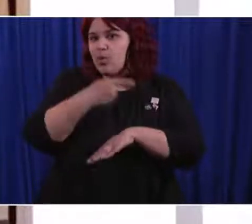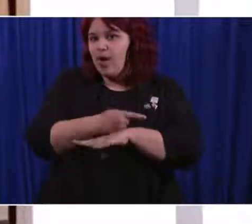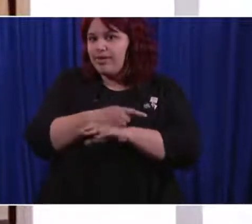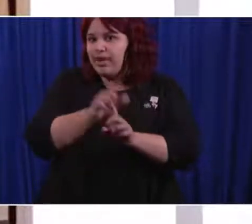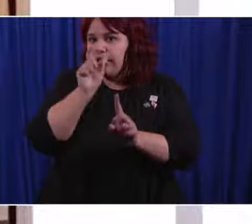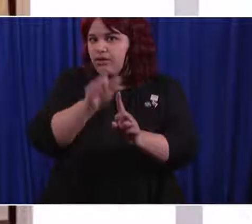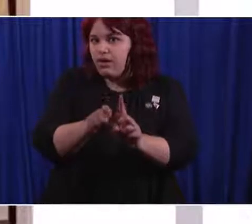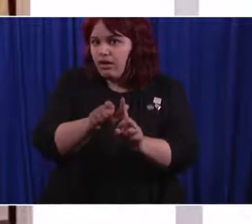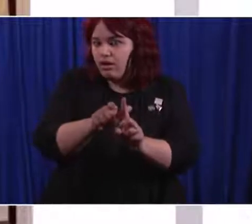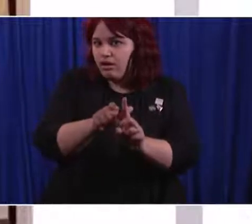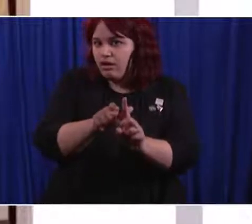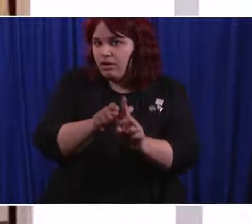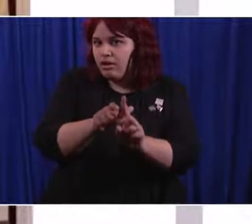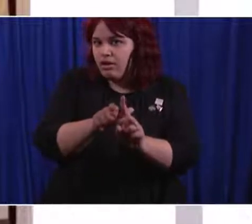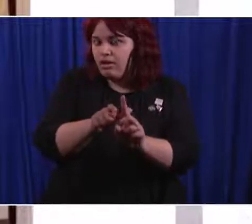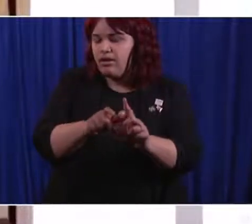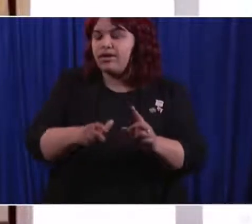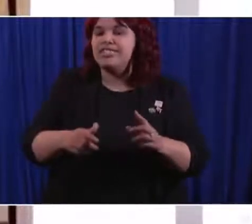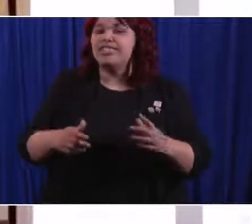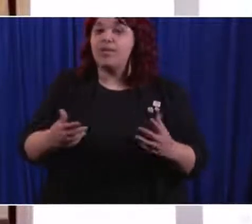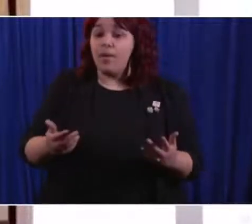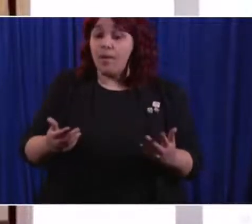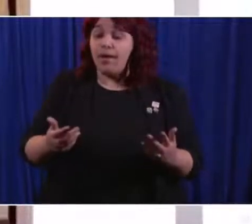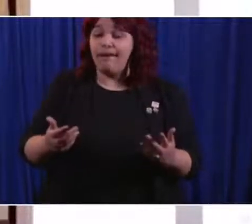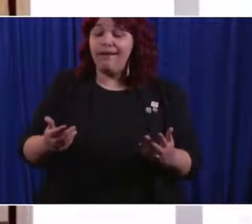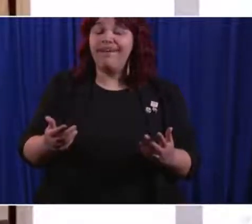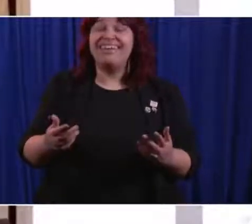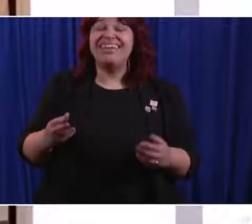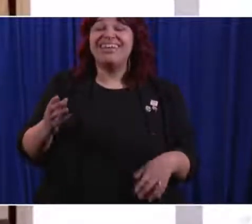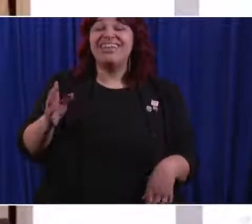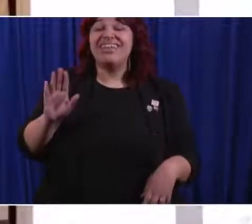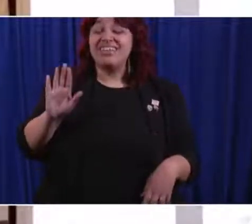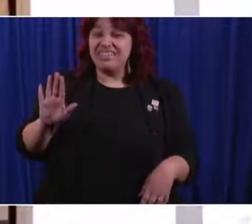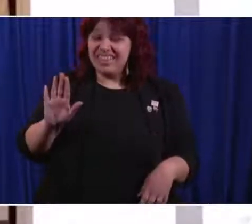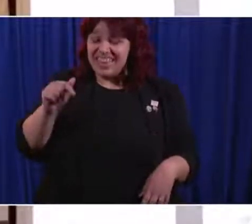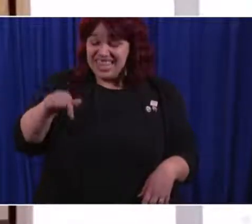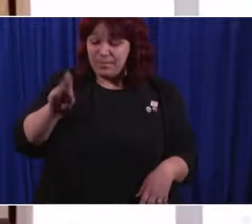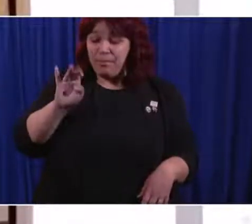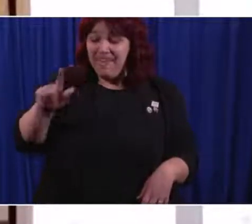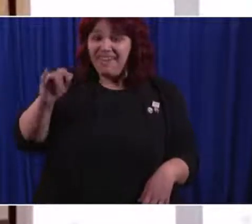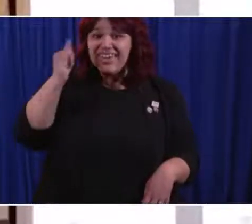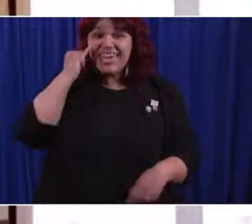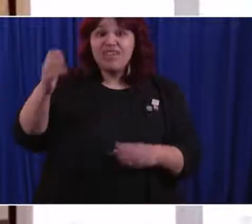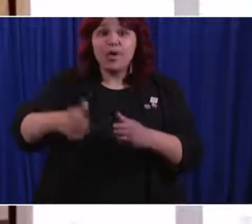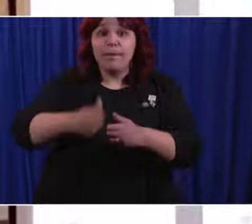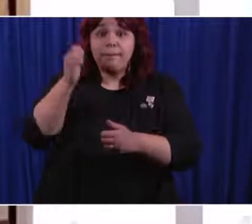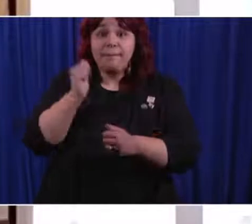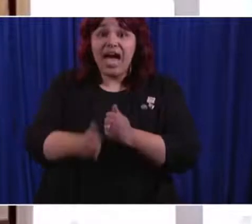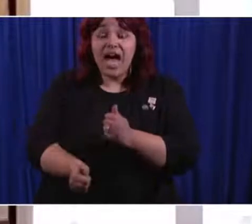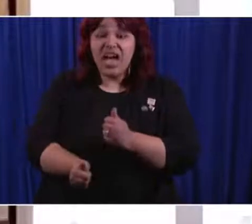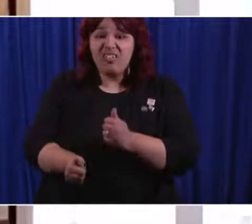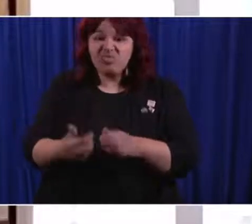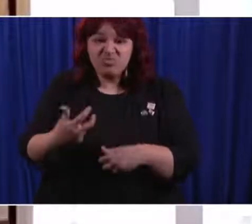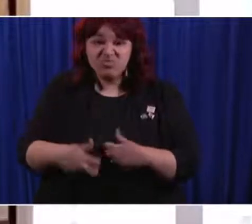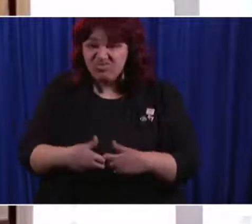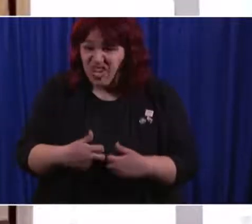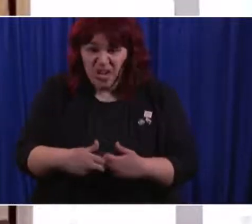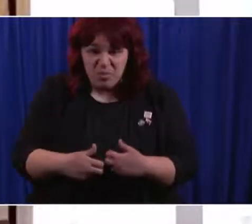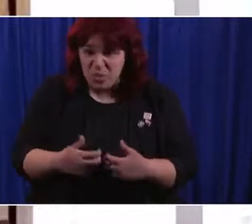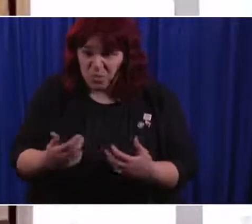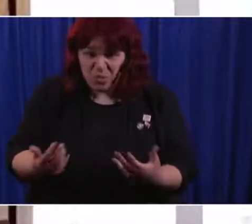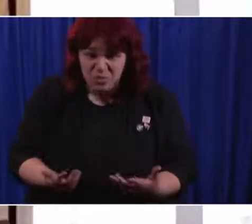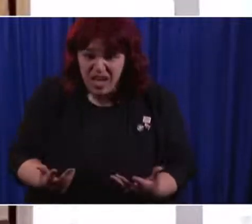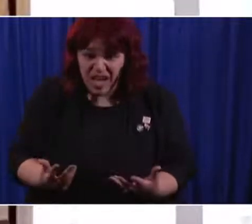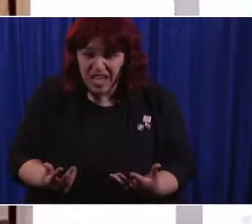areas. And one of the things that would be really problematic about this bill, if it were in